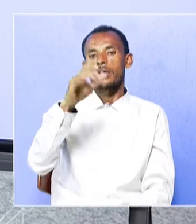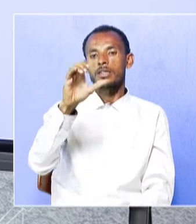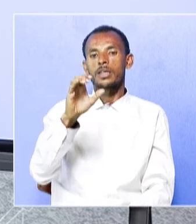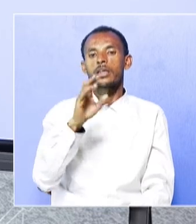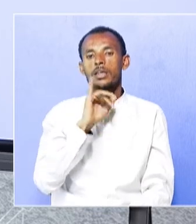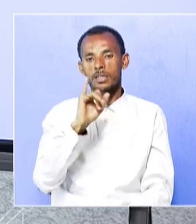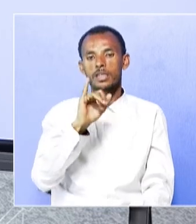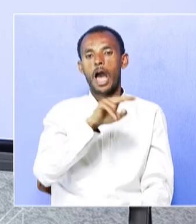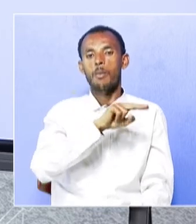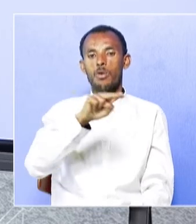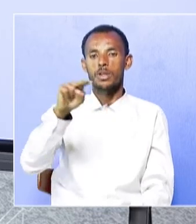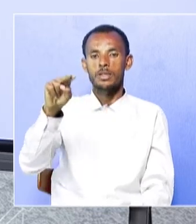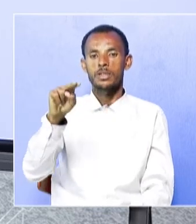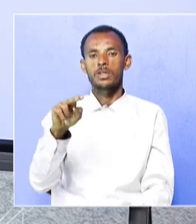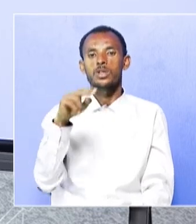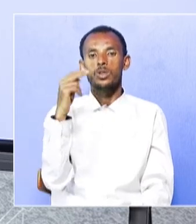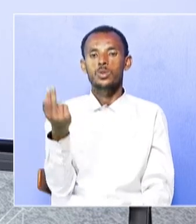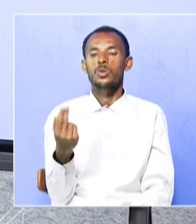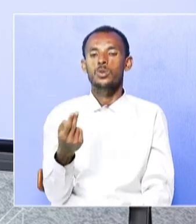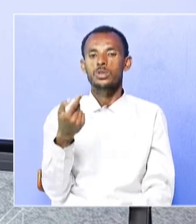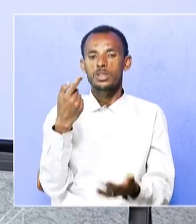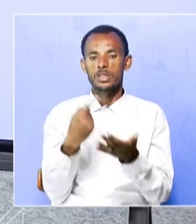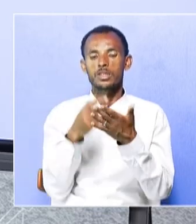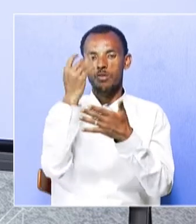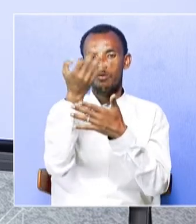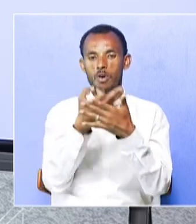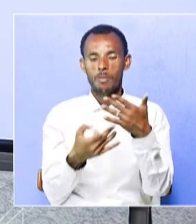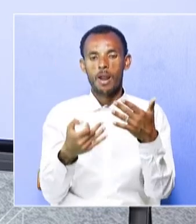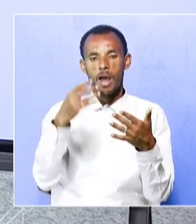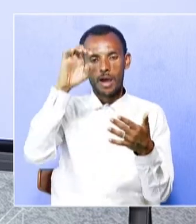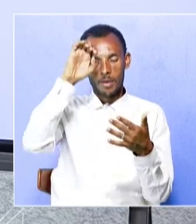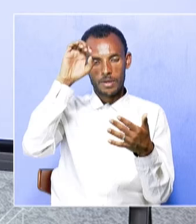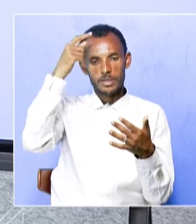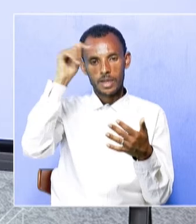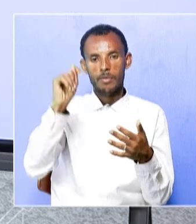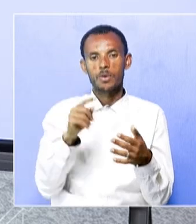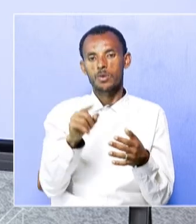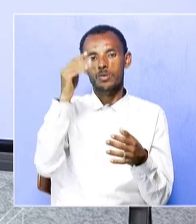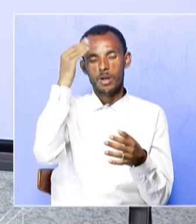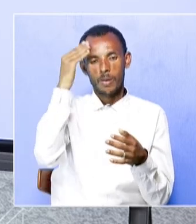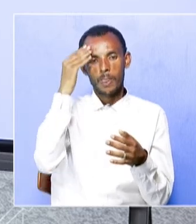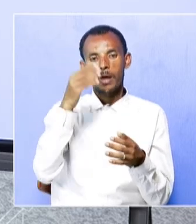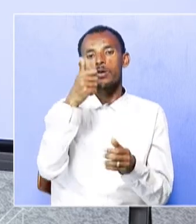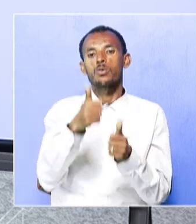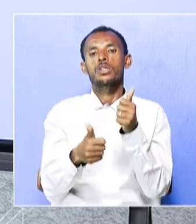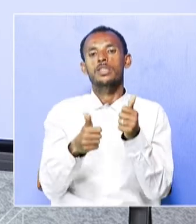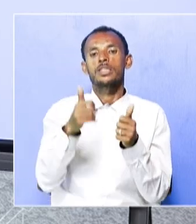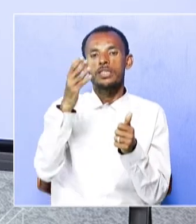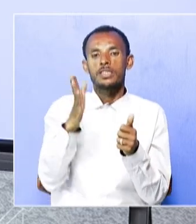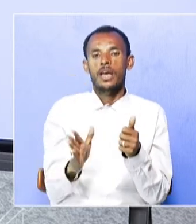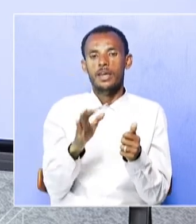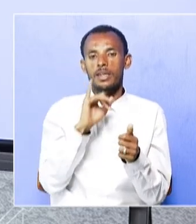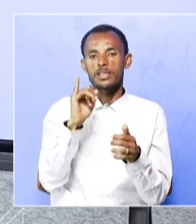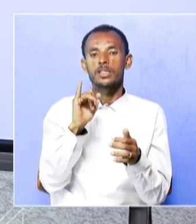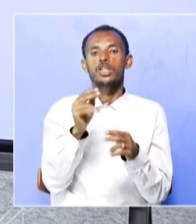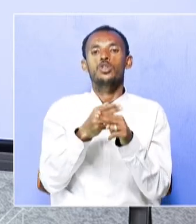hypotenuse. To apply the formula for Euclid's theorem, you need to know which side is the shorter